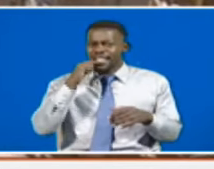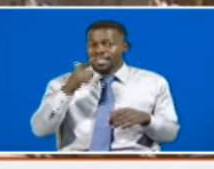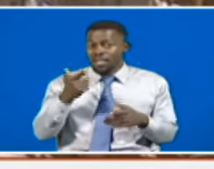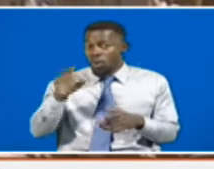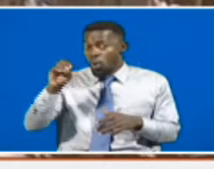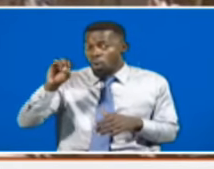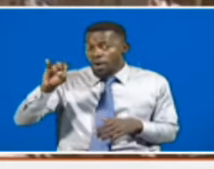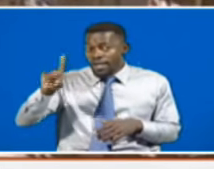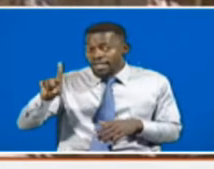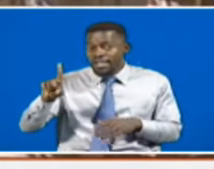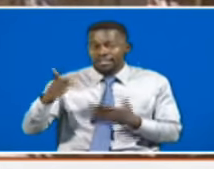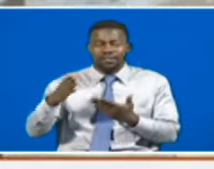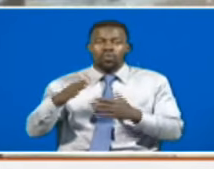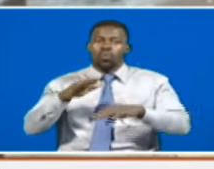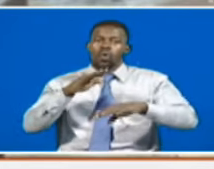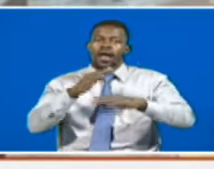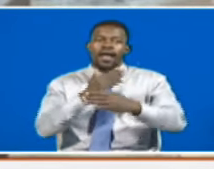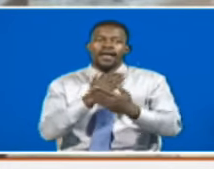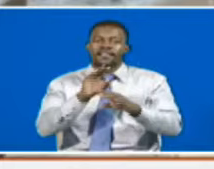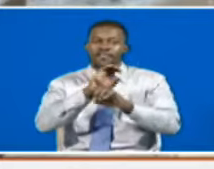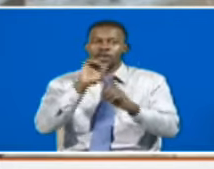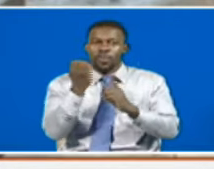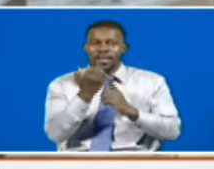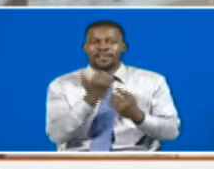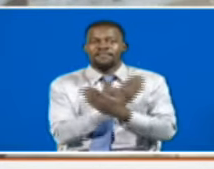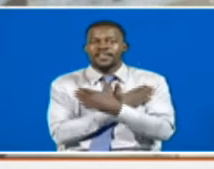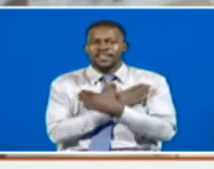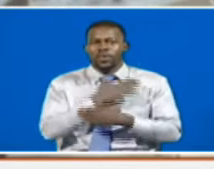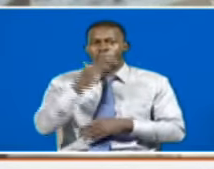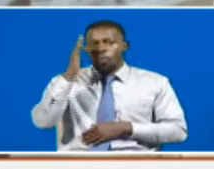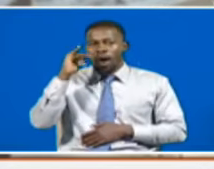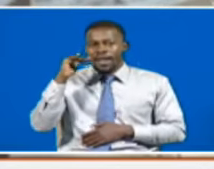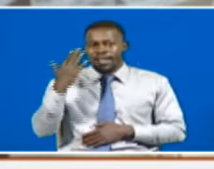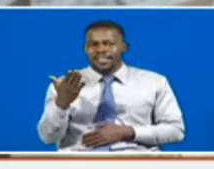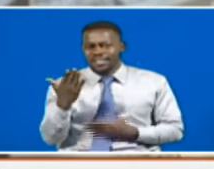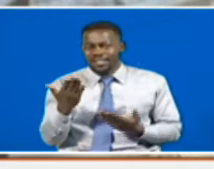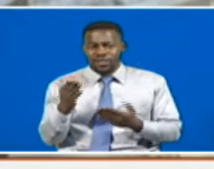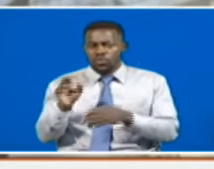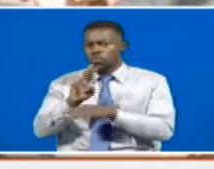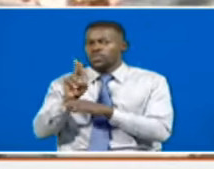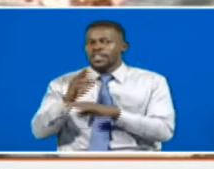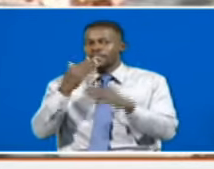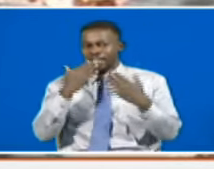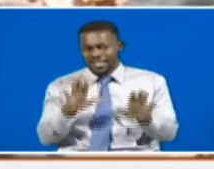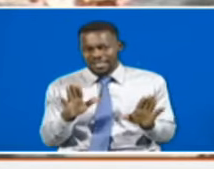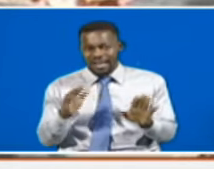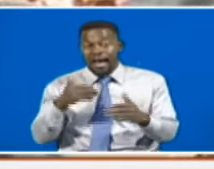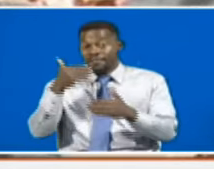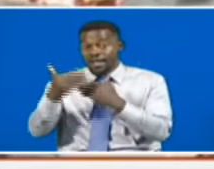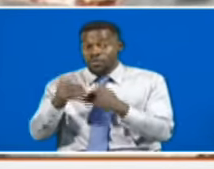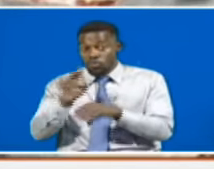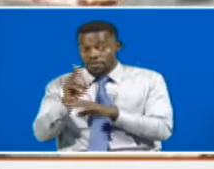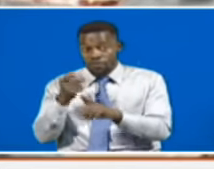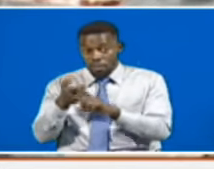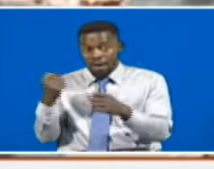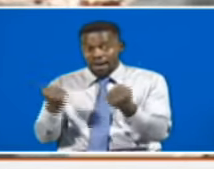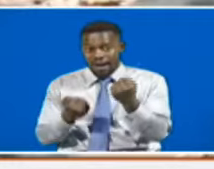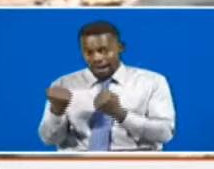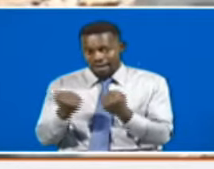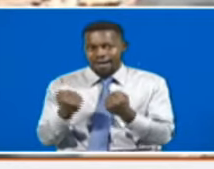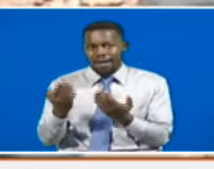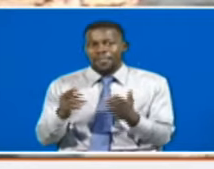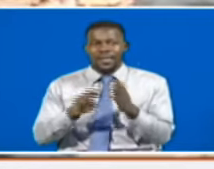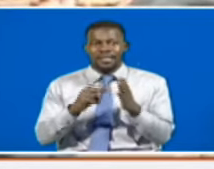stove is environmentally friendly, given that it offers a solution to the proper disposal of used oil, which has been a challenge